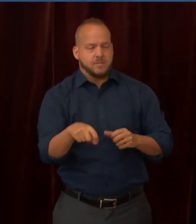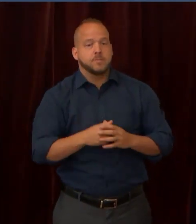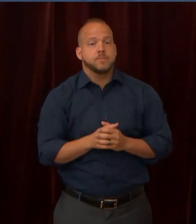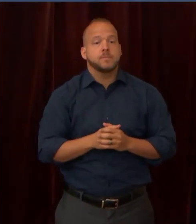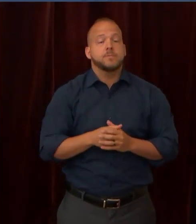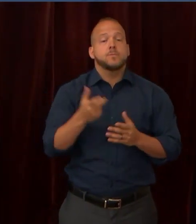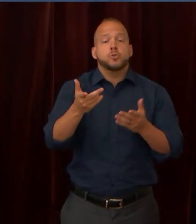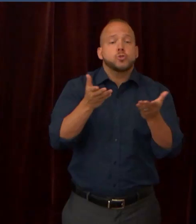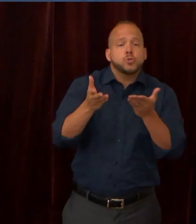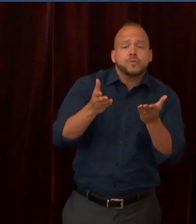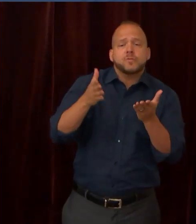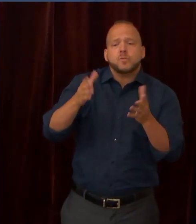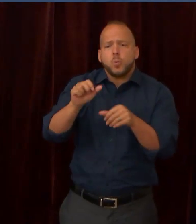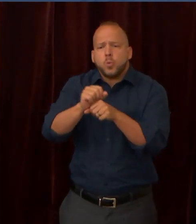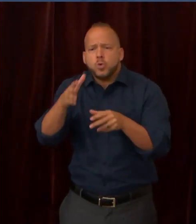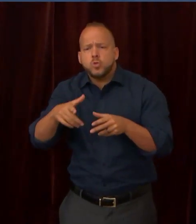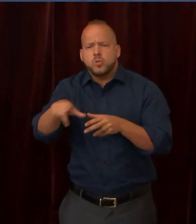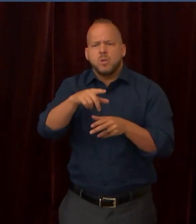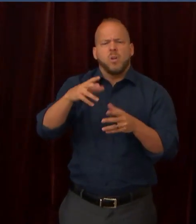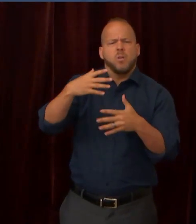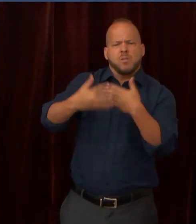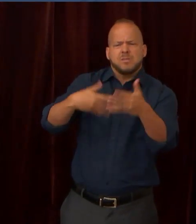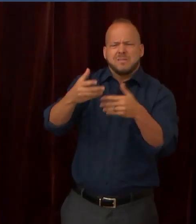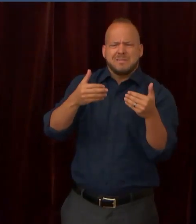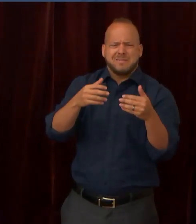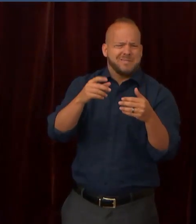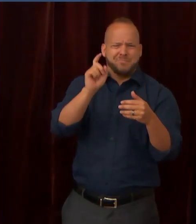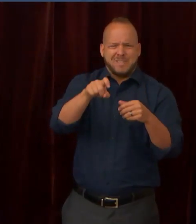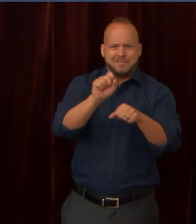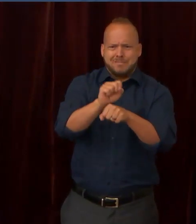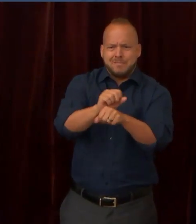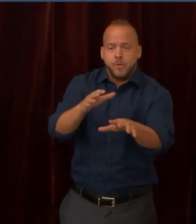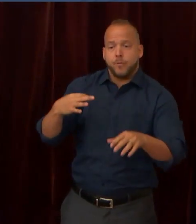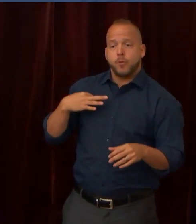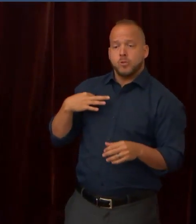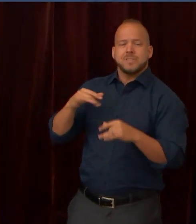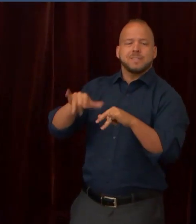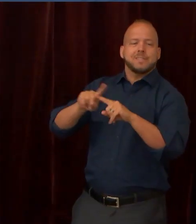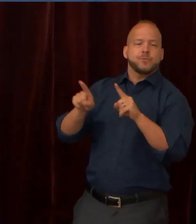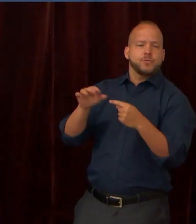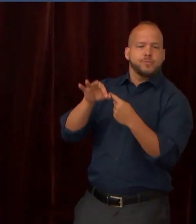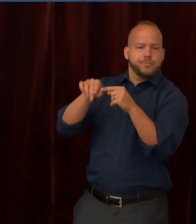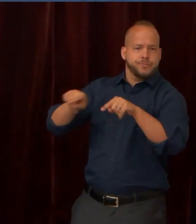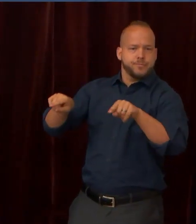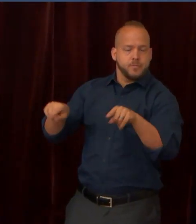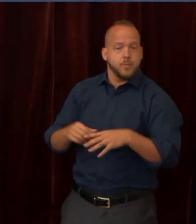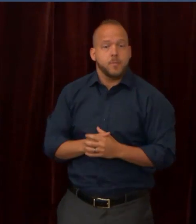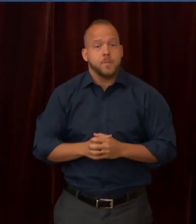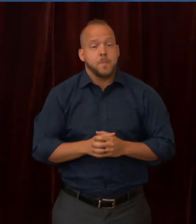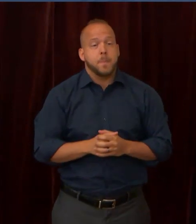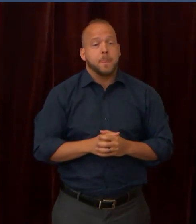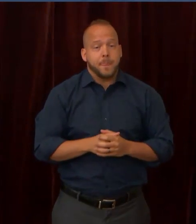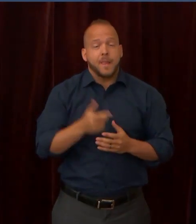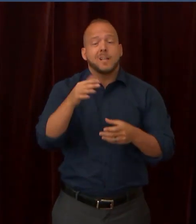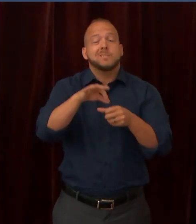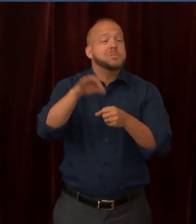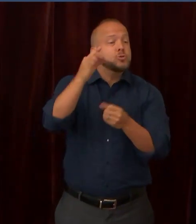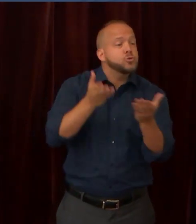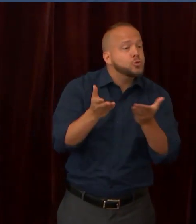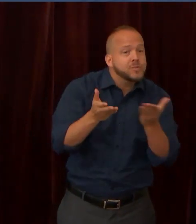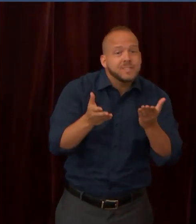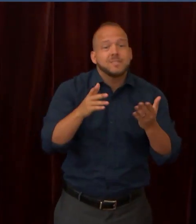this. Well, the religious services covered in these new guidance include all worship services, religious study